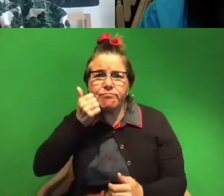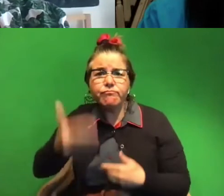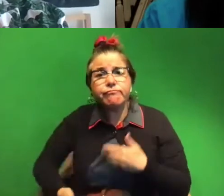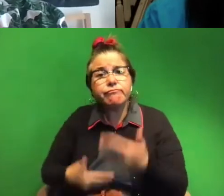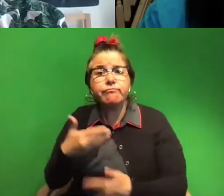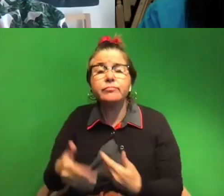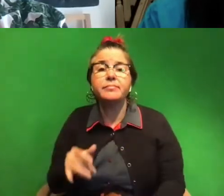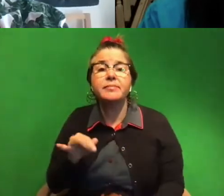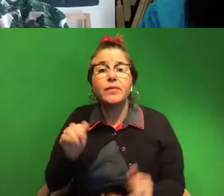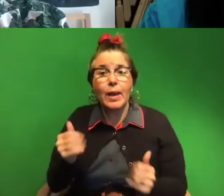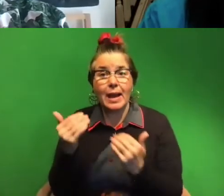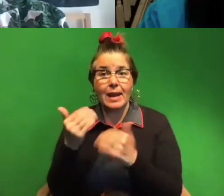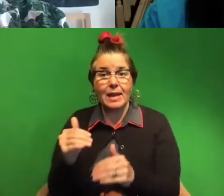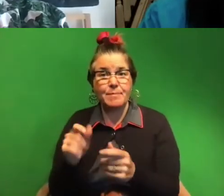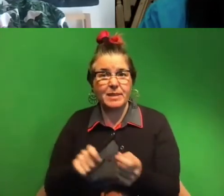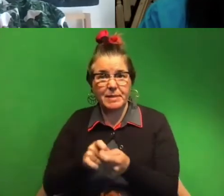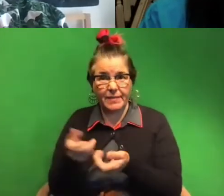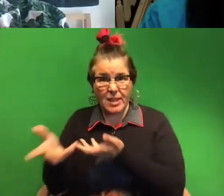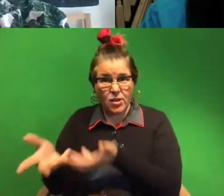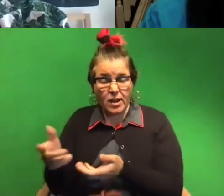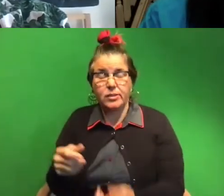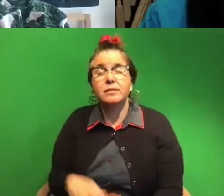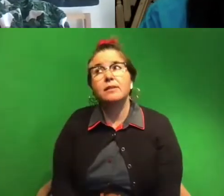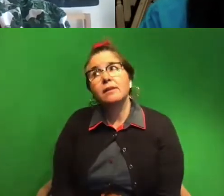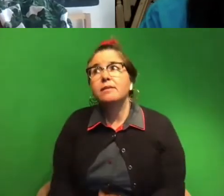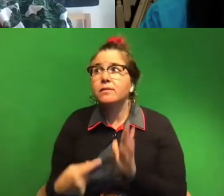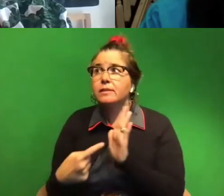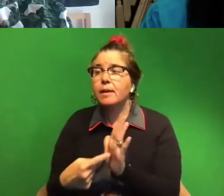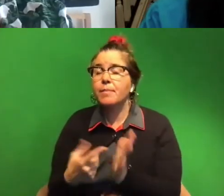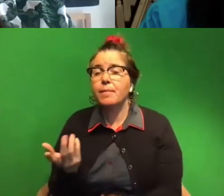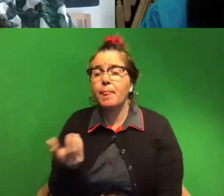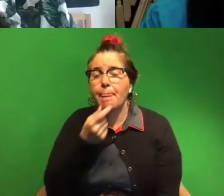you can limit certain interactions, things like